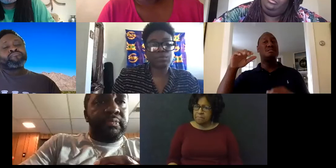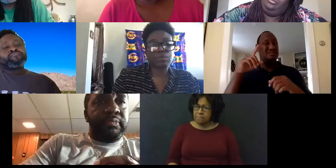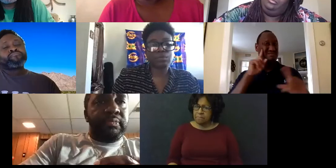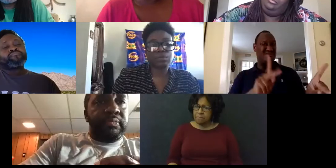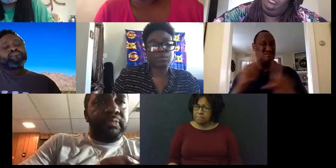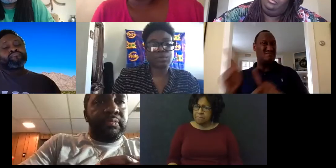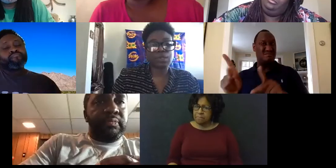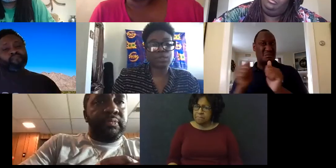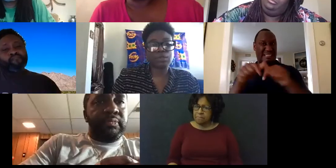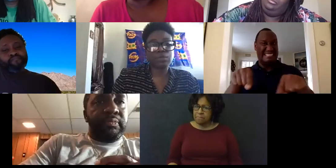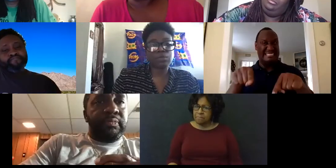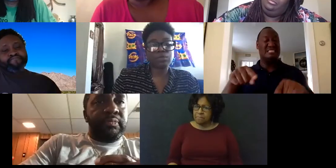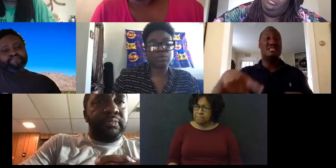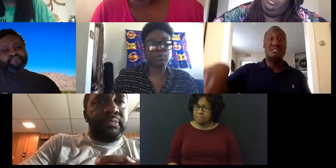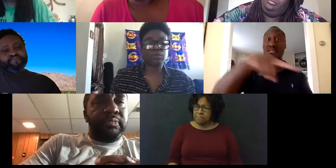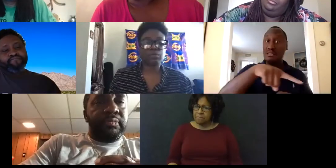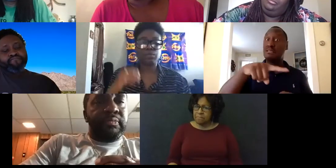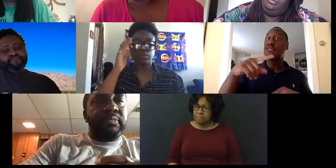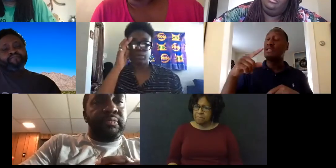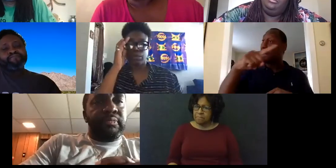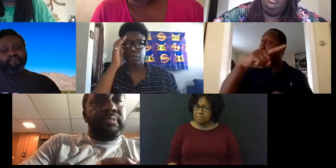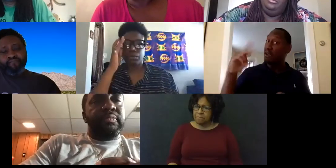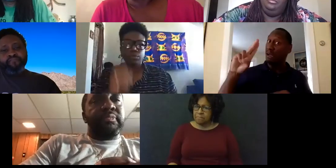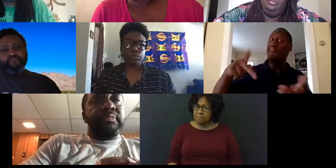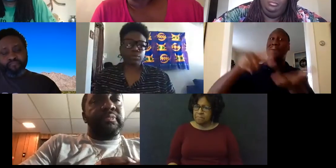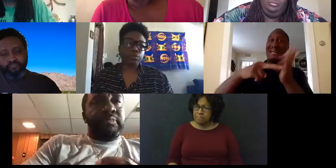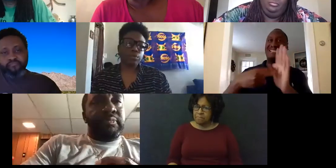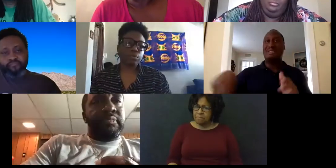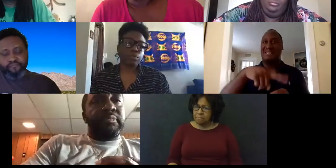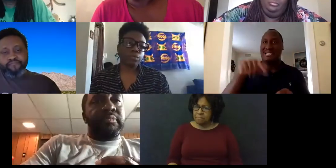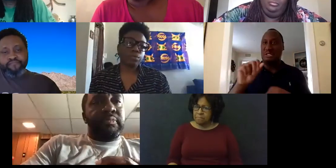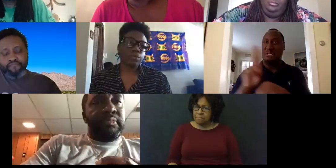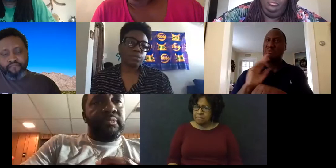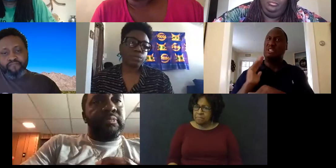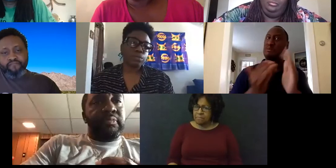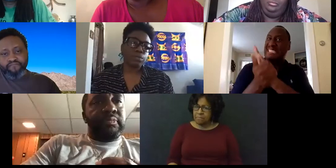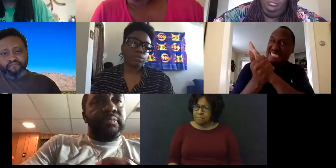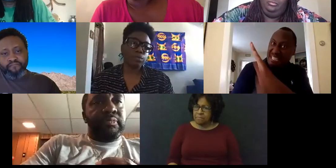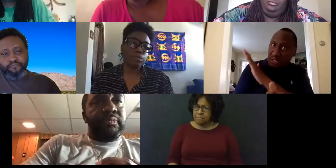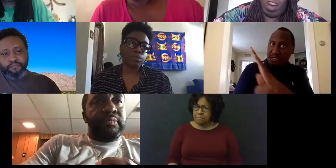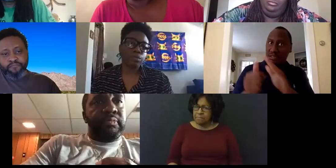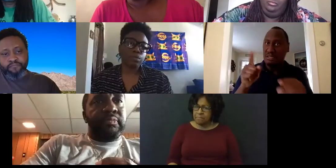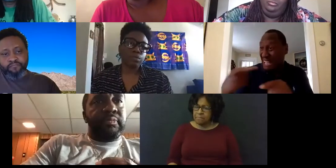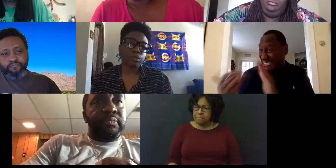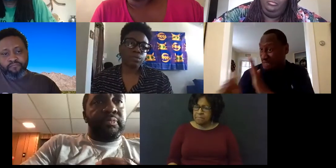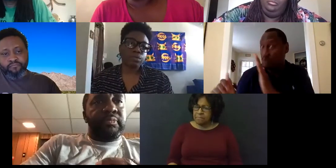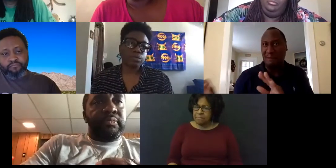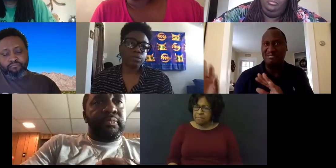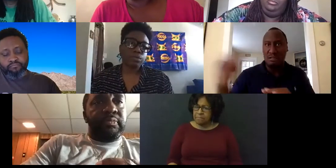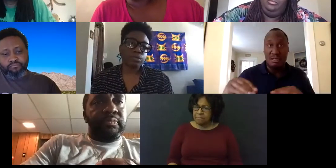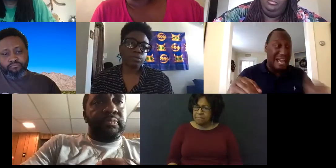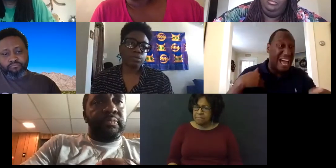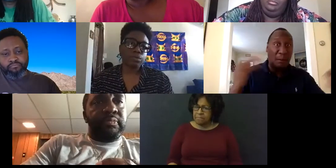what we do have, we have to share and collaborate. You know, black up means that we have to use